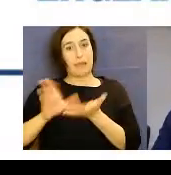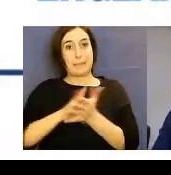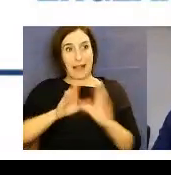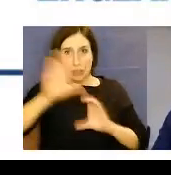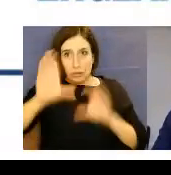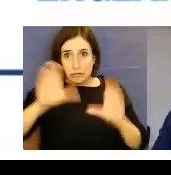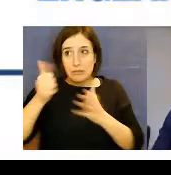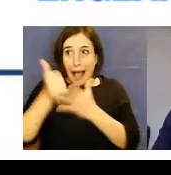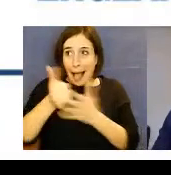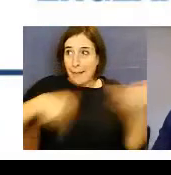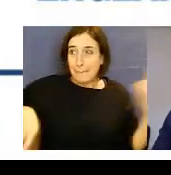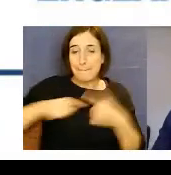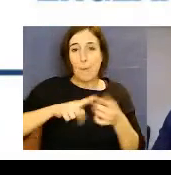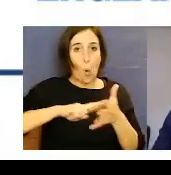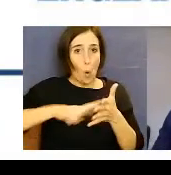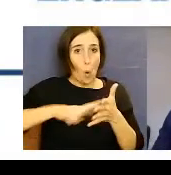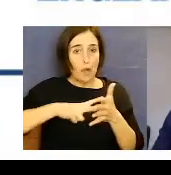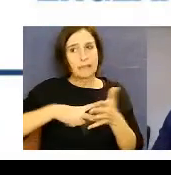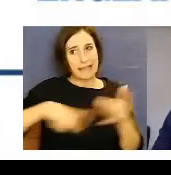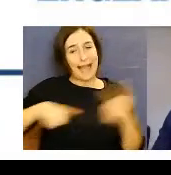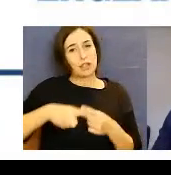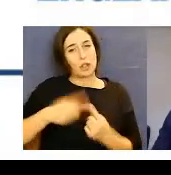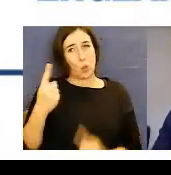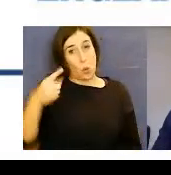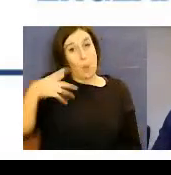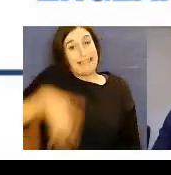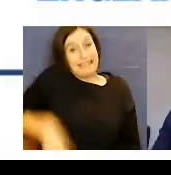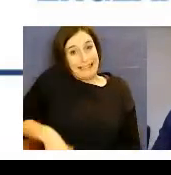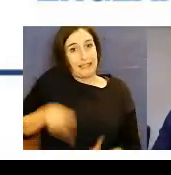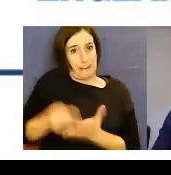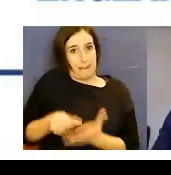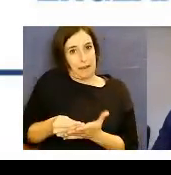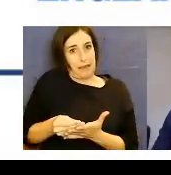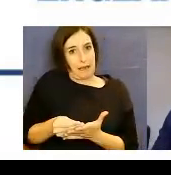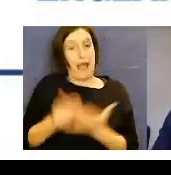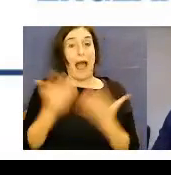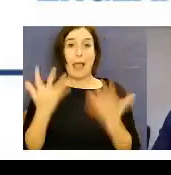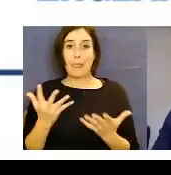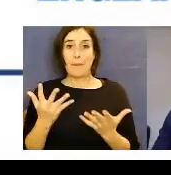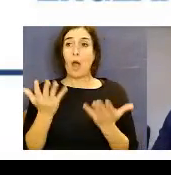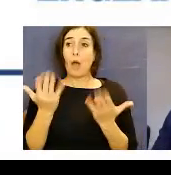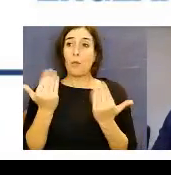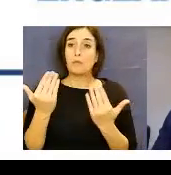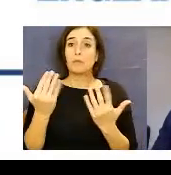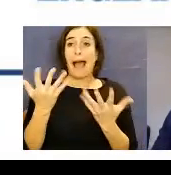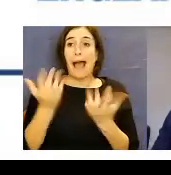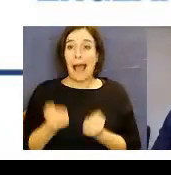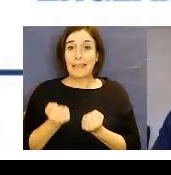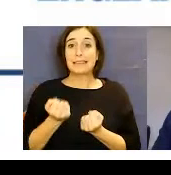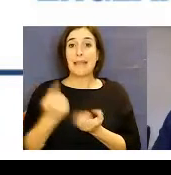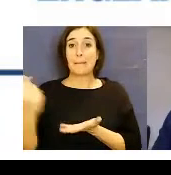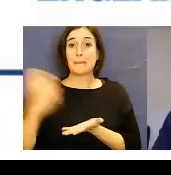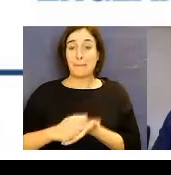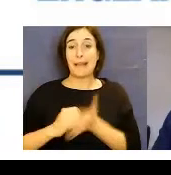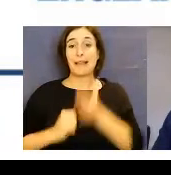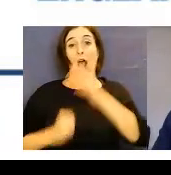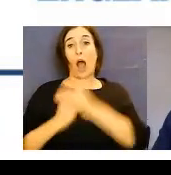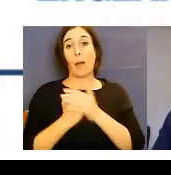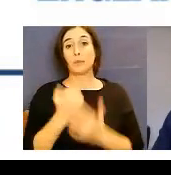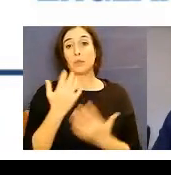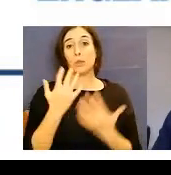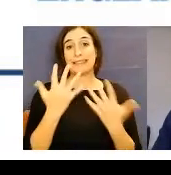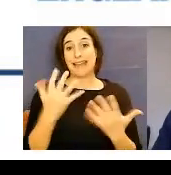most. So for that, at the moment, we're currently doing bids for up to £10,000 per community organisation. And